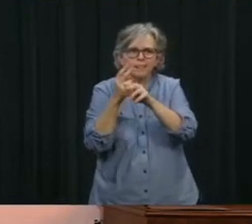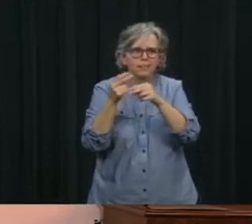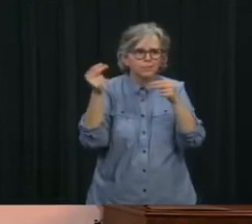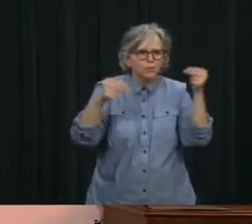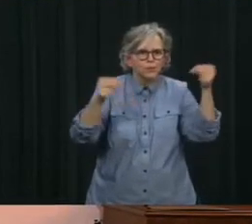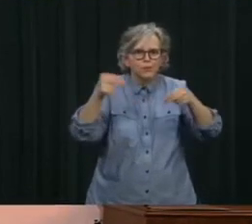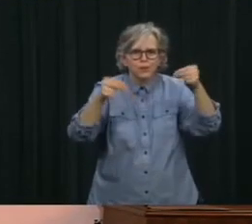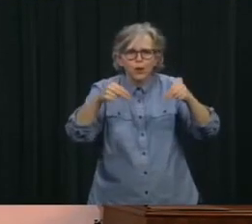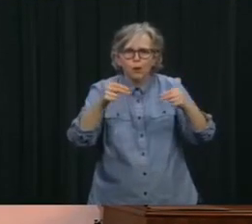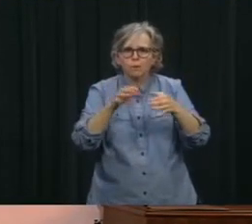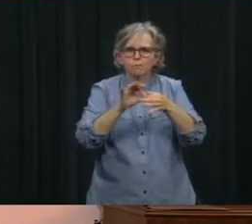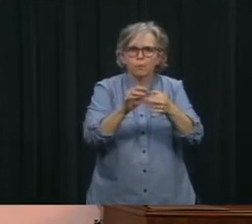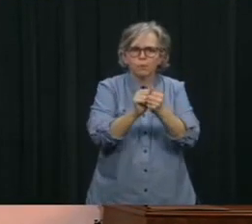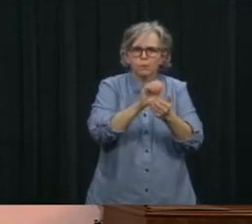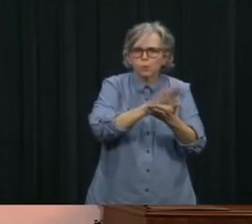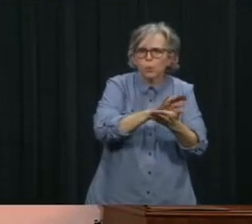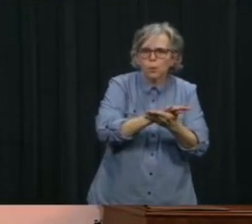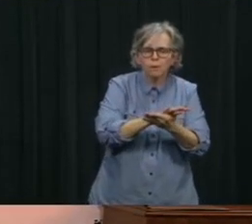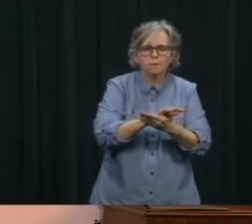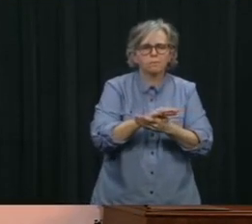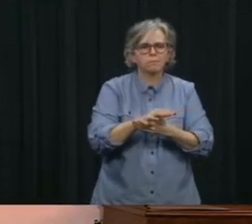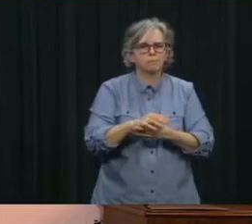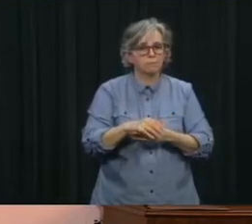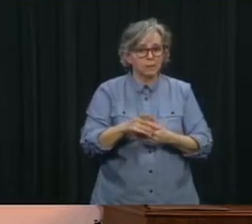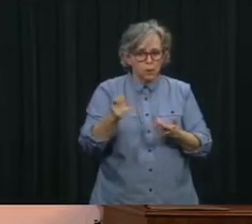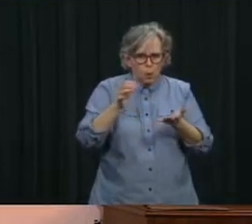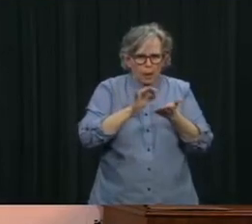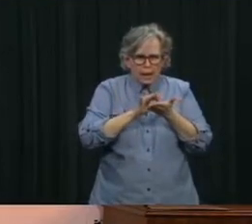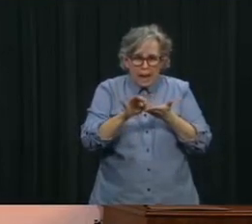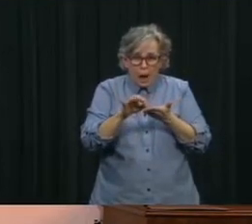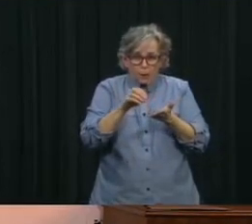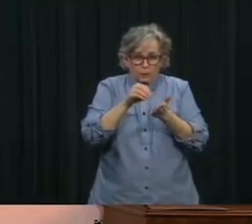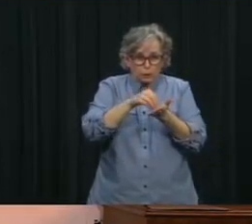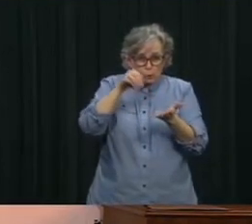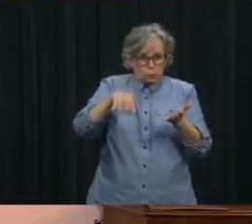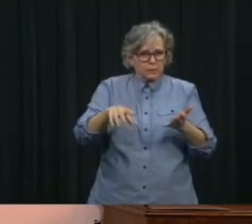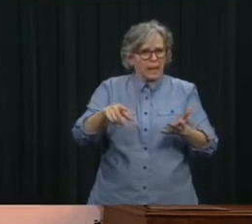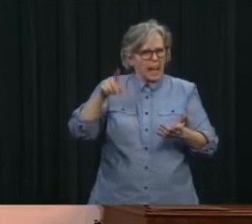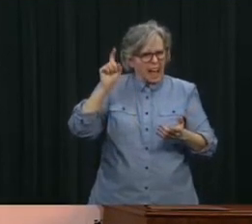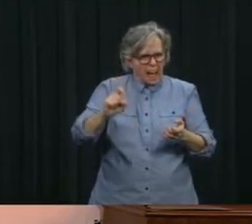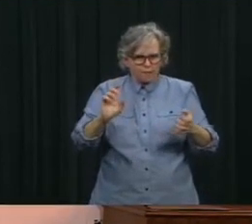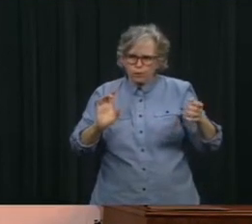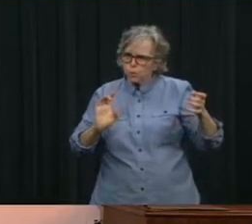logged in, you have to, or to count as participating, you have to actually log in and